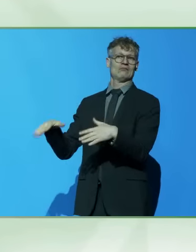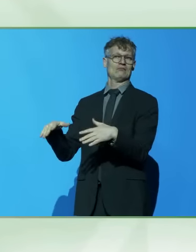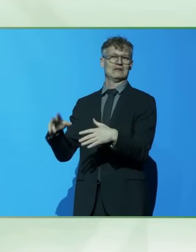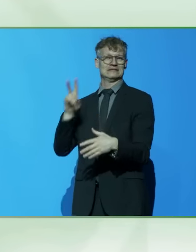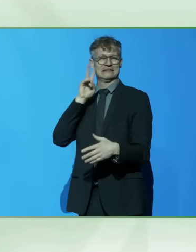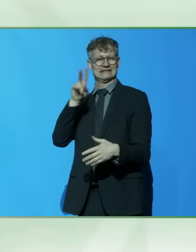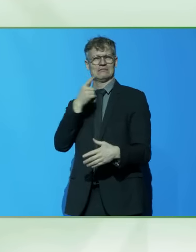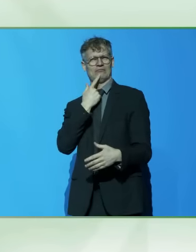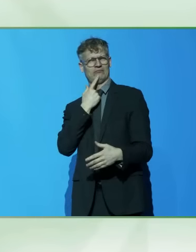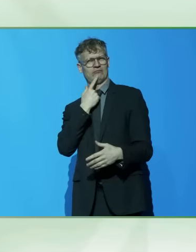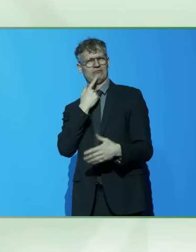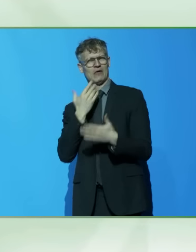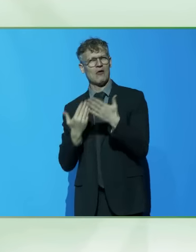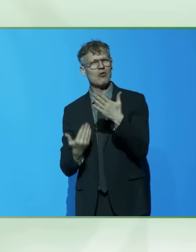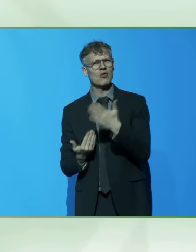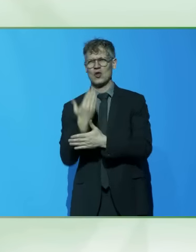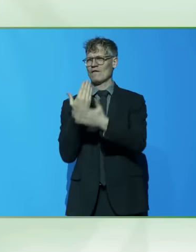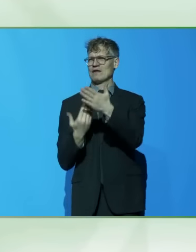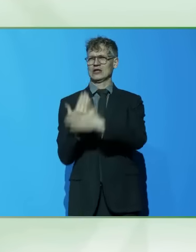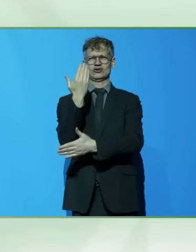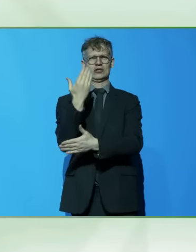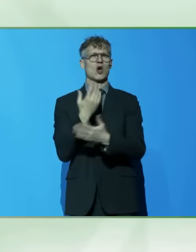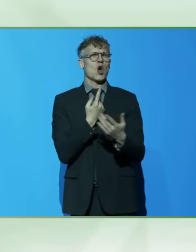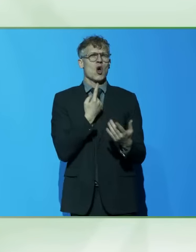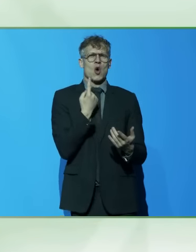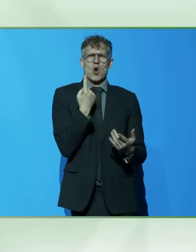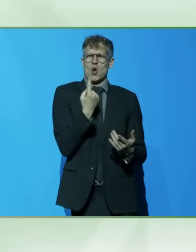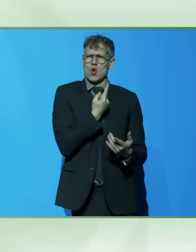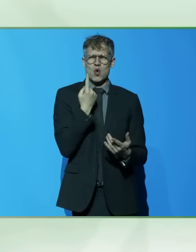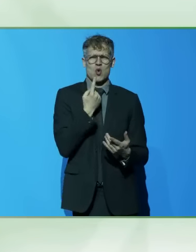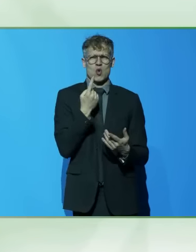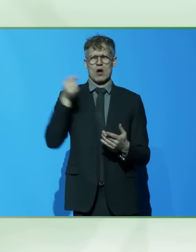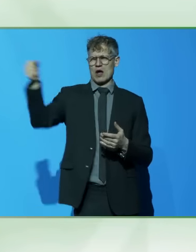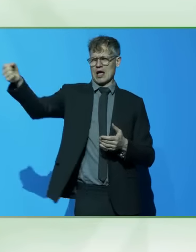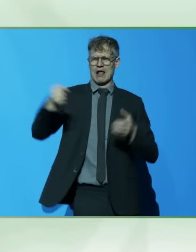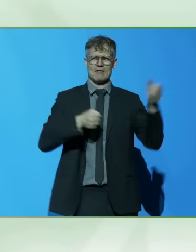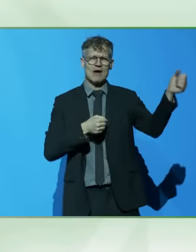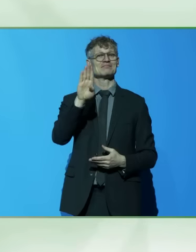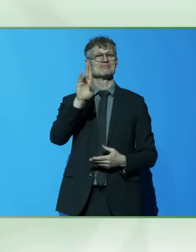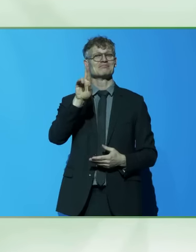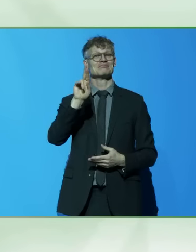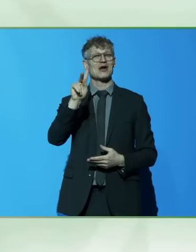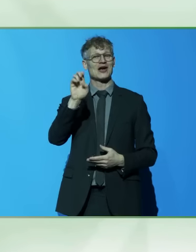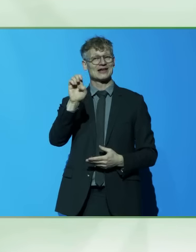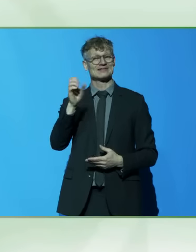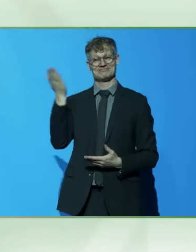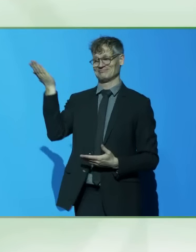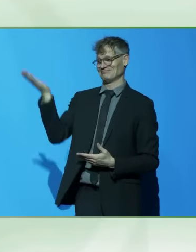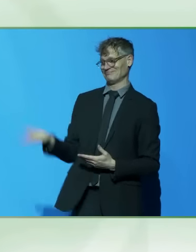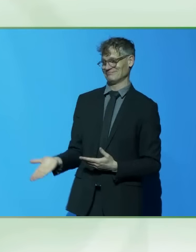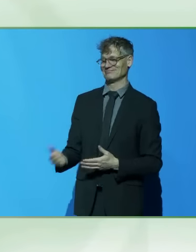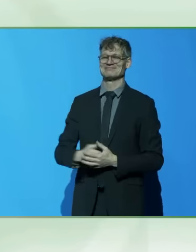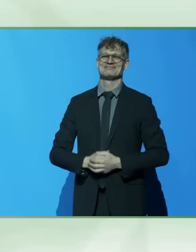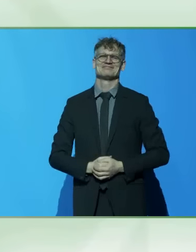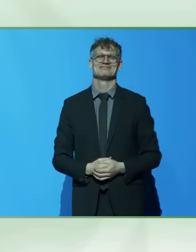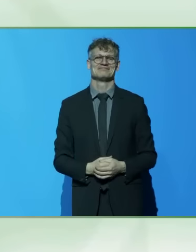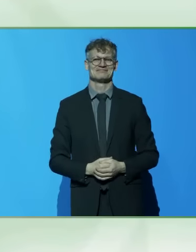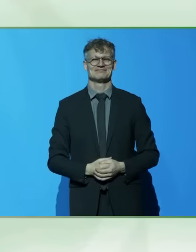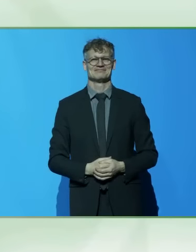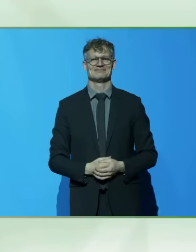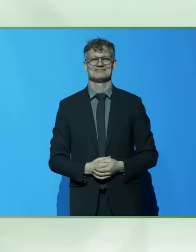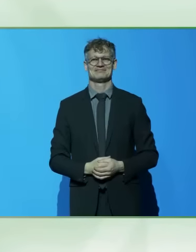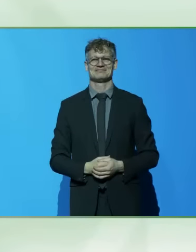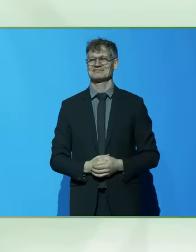to lead who is in the room and who gets to make decisions. Please do us.